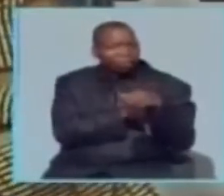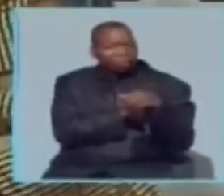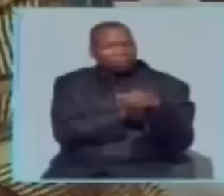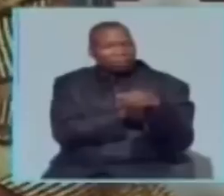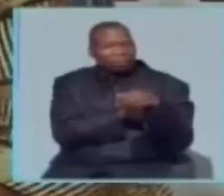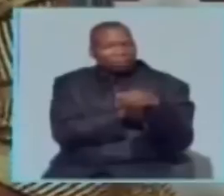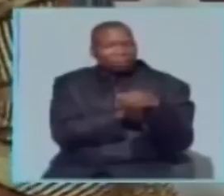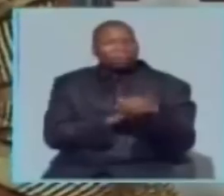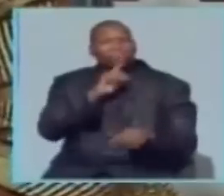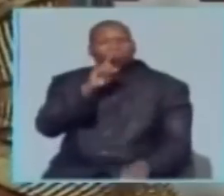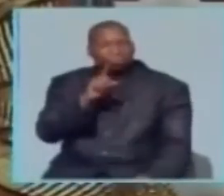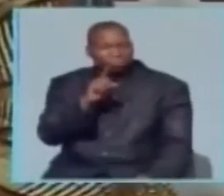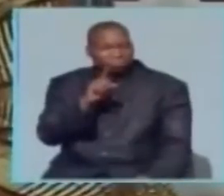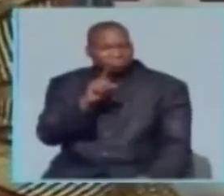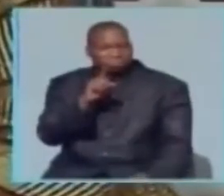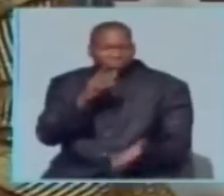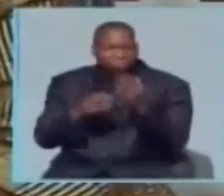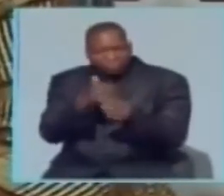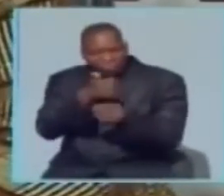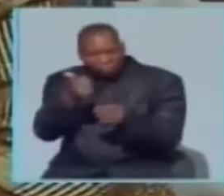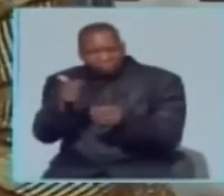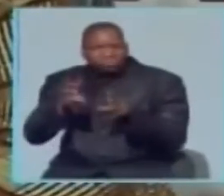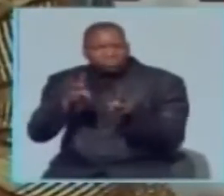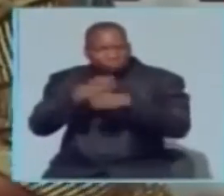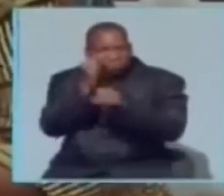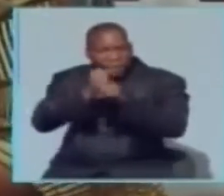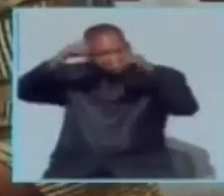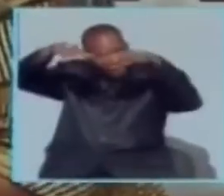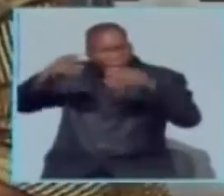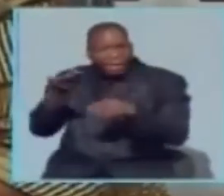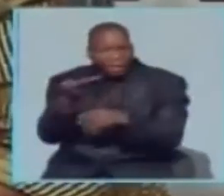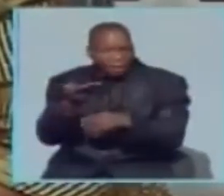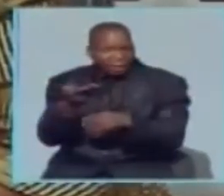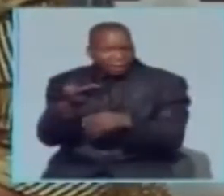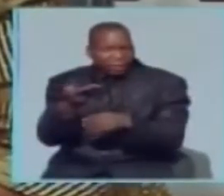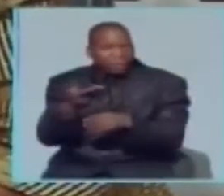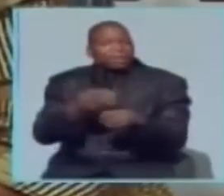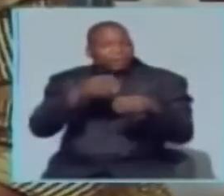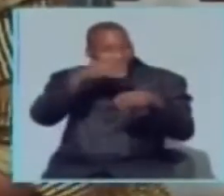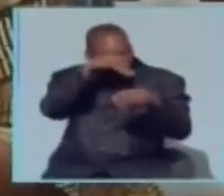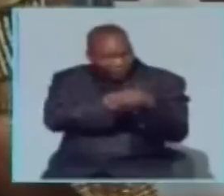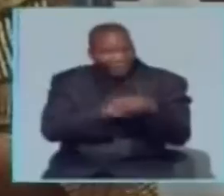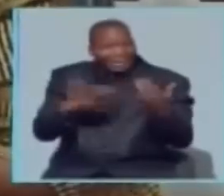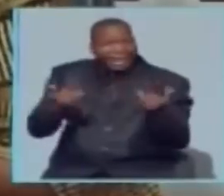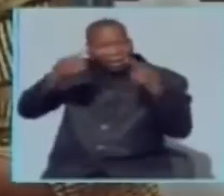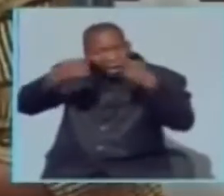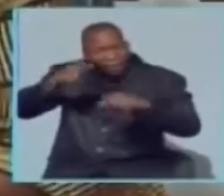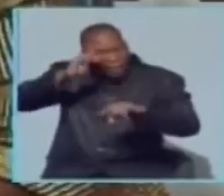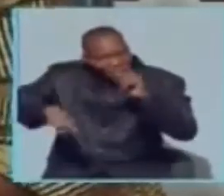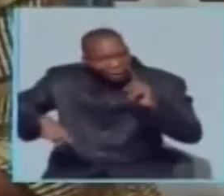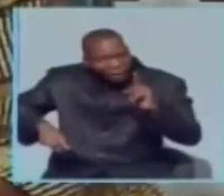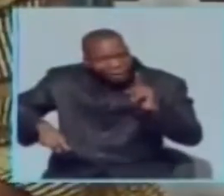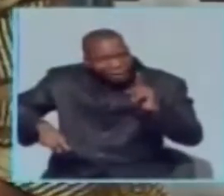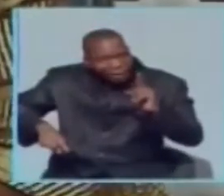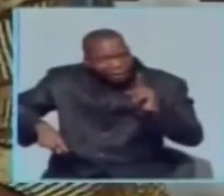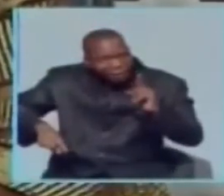other sources of supply. But at the same time, investment doesn't happen overnight. Whether it is in hydropower or